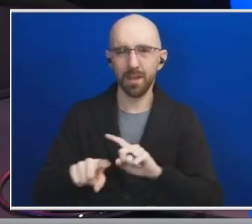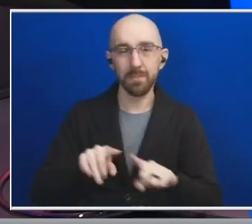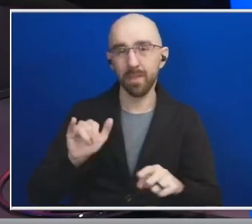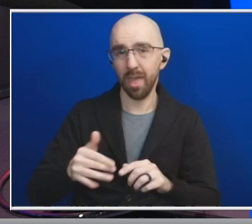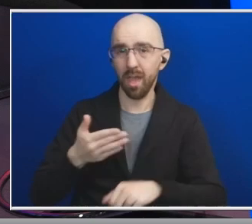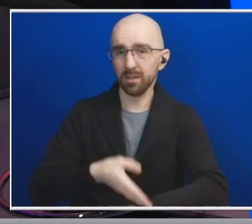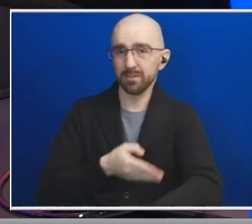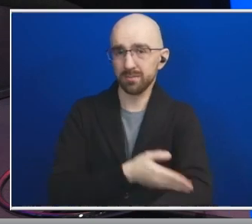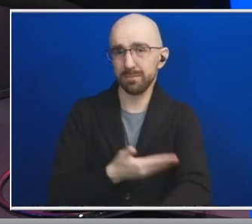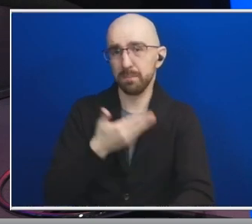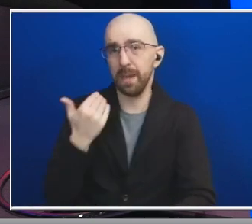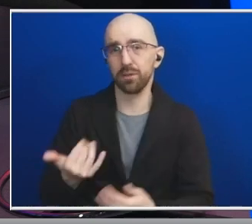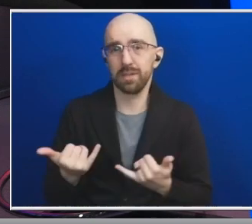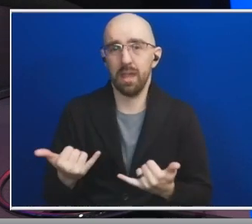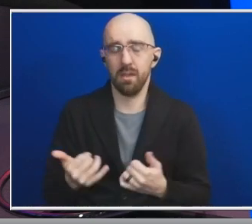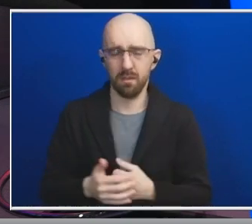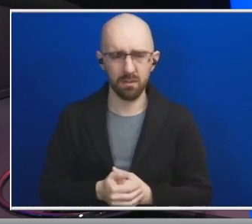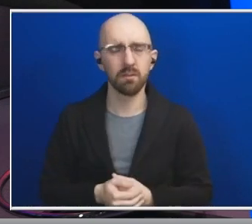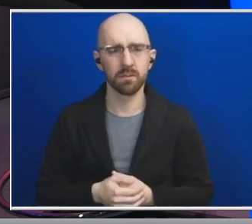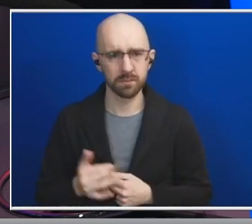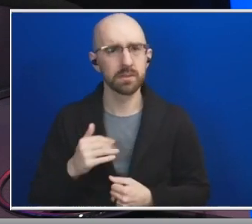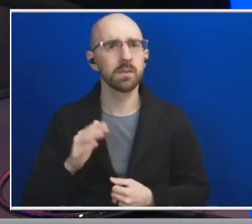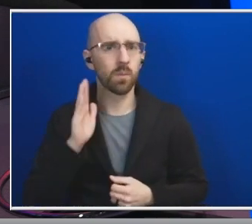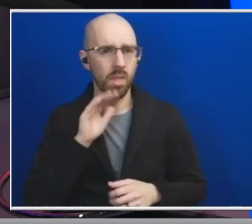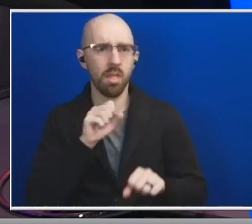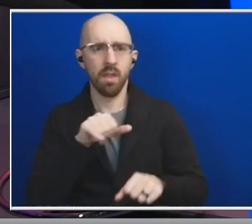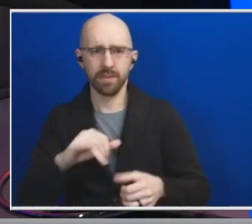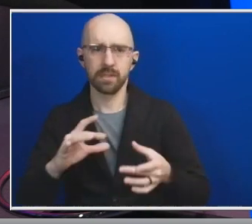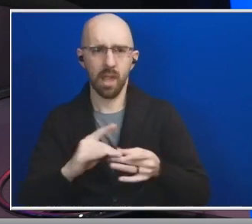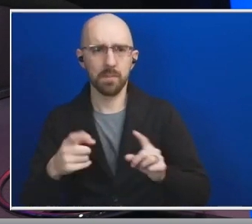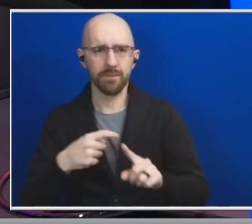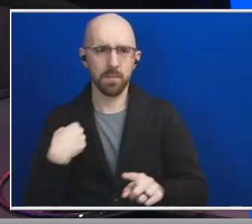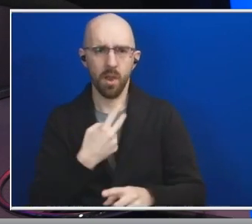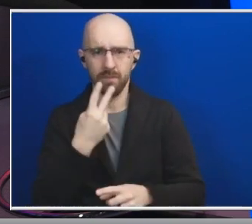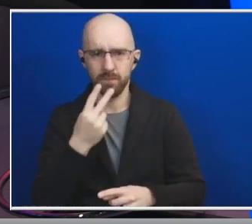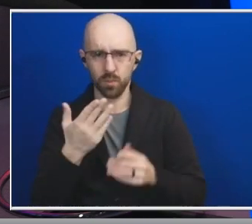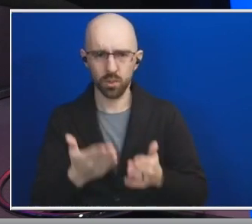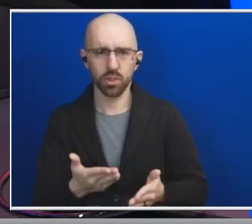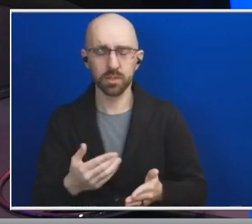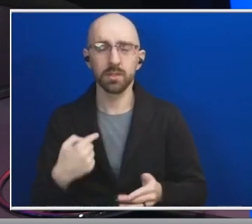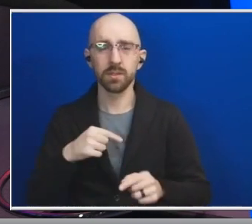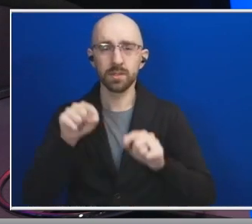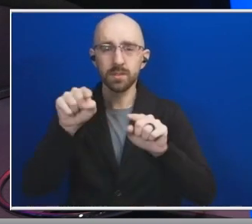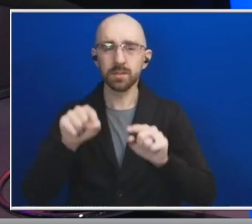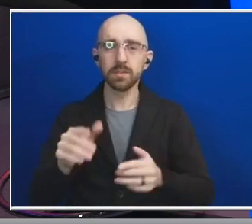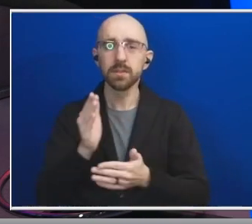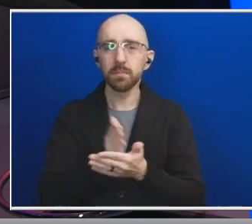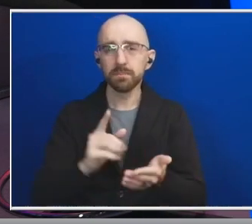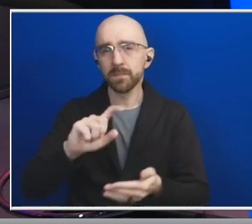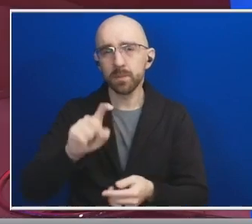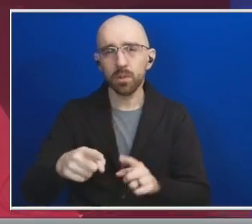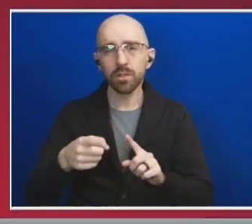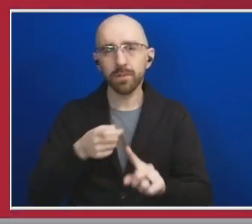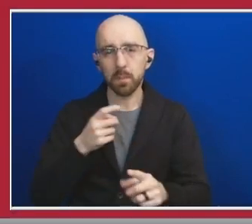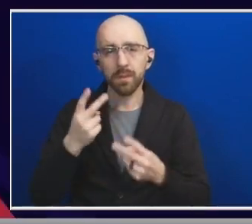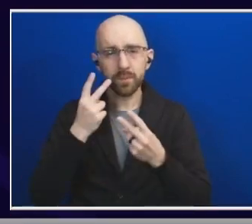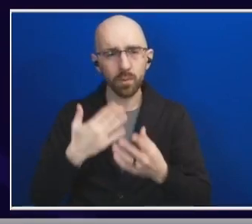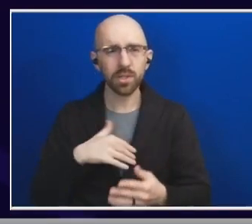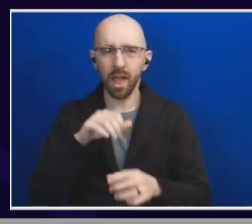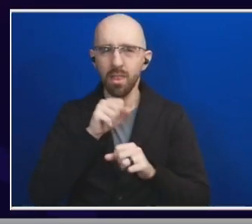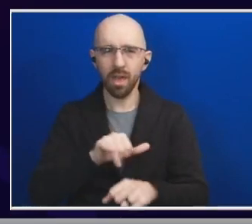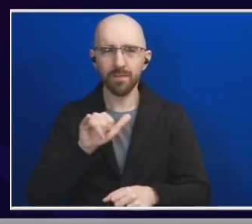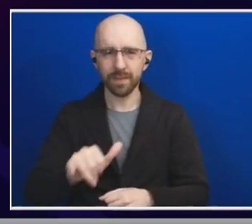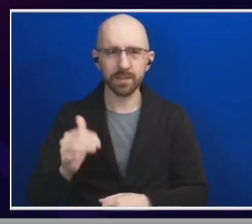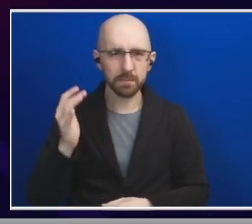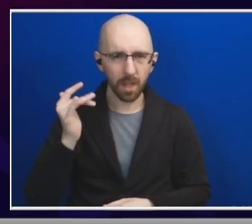that everybody's going to really love this comment from one of our viewers. As we go to some of the questions and comments from our viewers, I love this because it's a